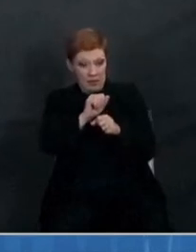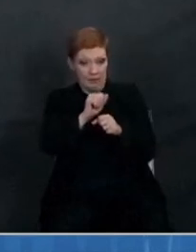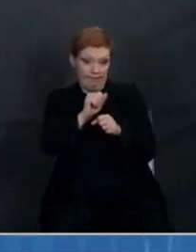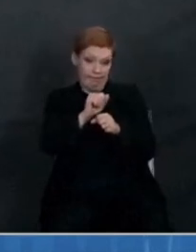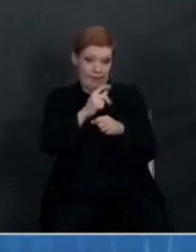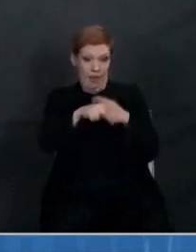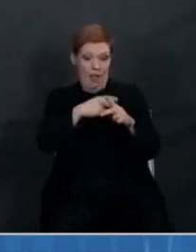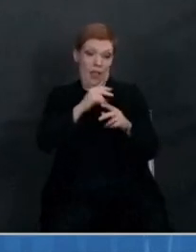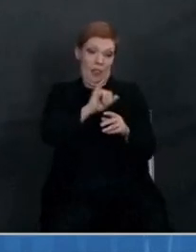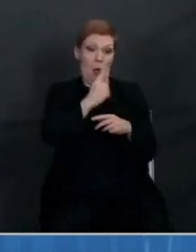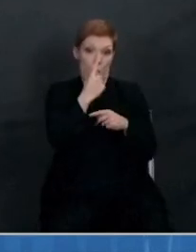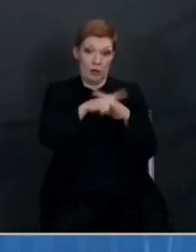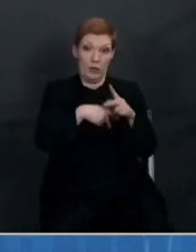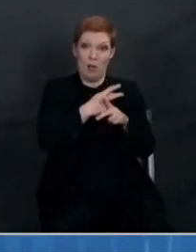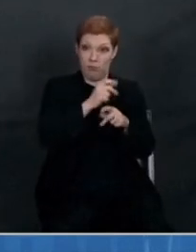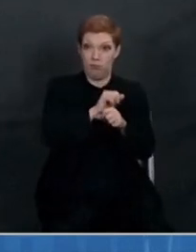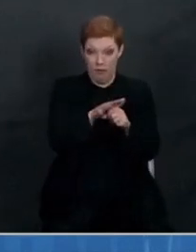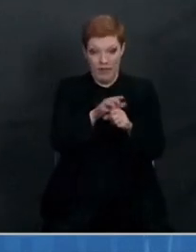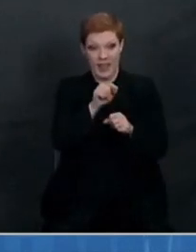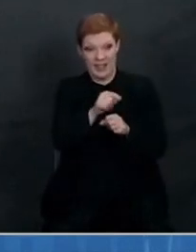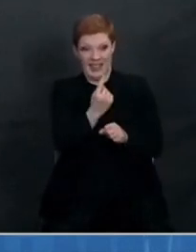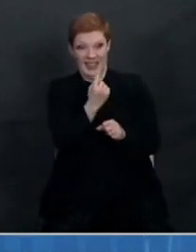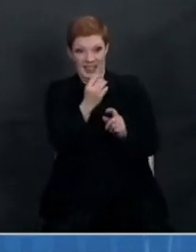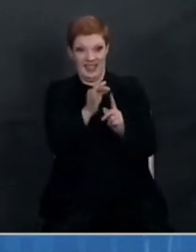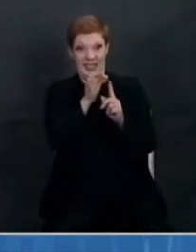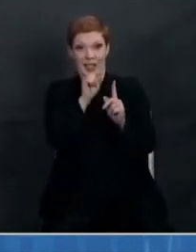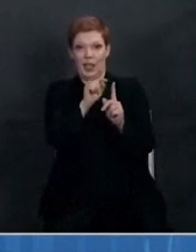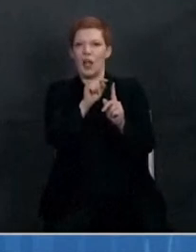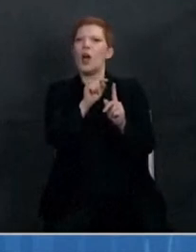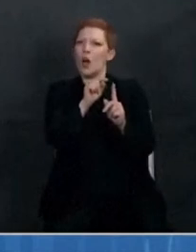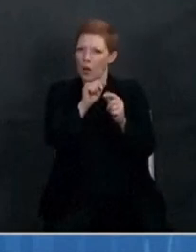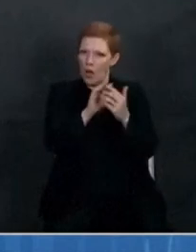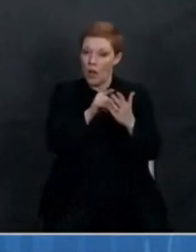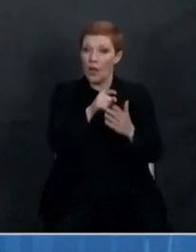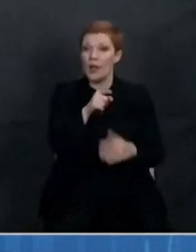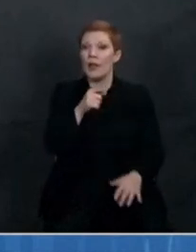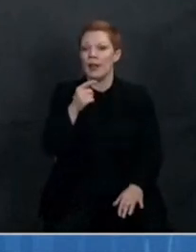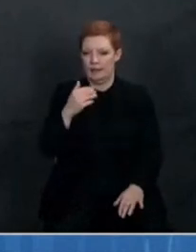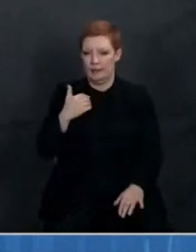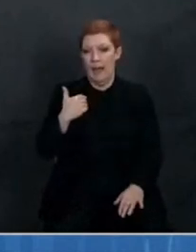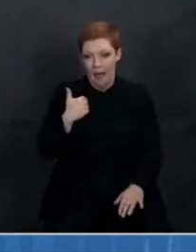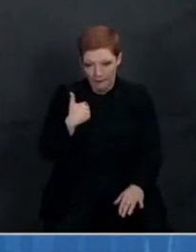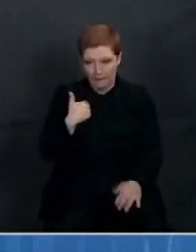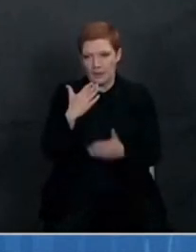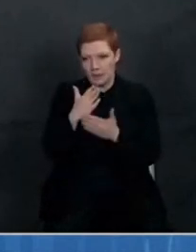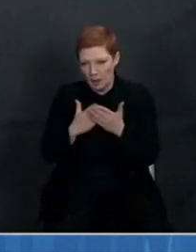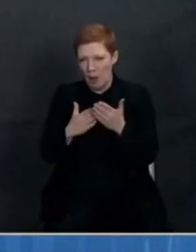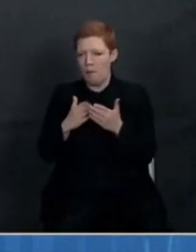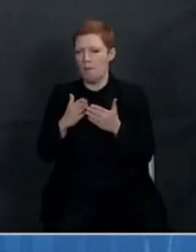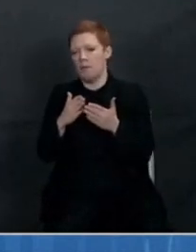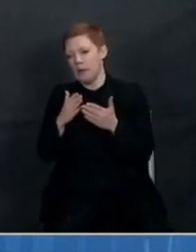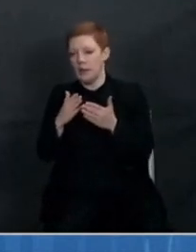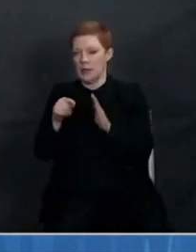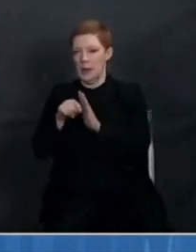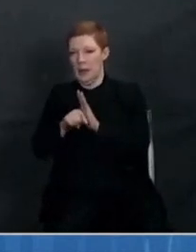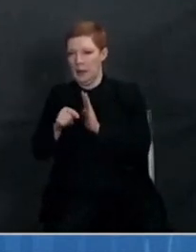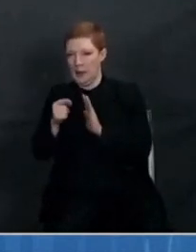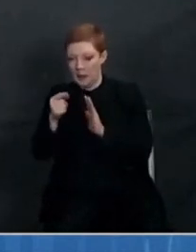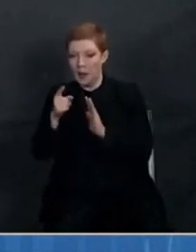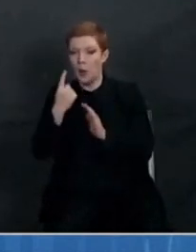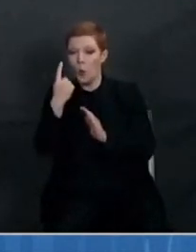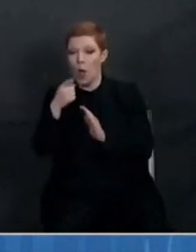see. But we do know that antigenic variation does have clinical consequences, because when you looked at the South